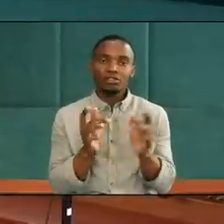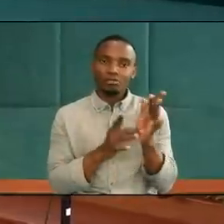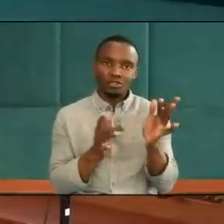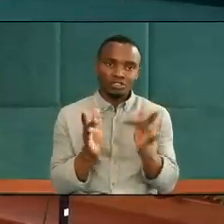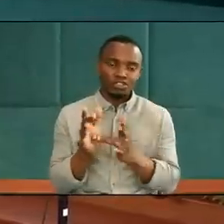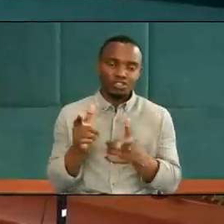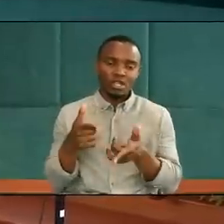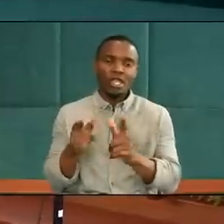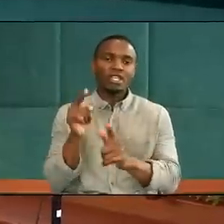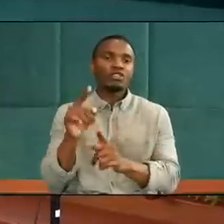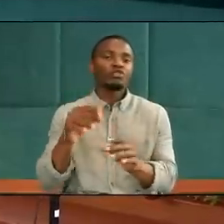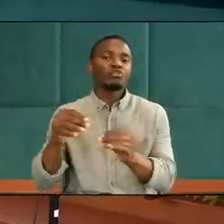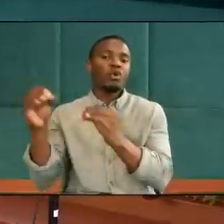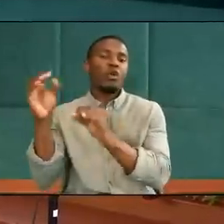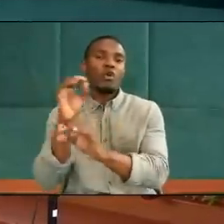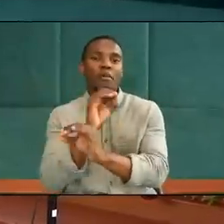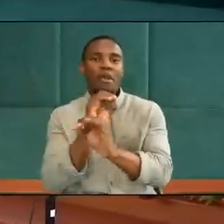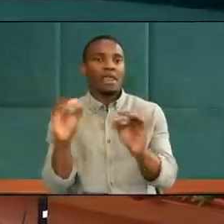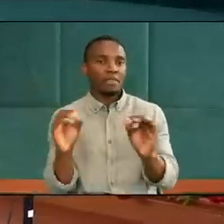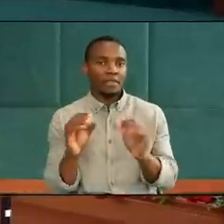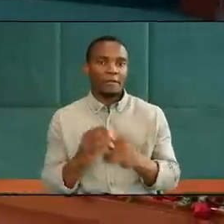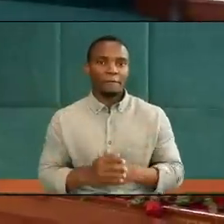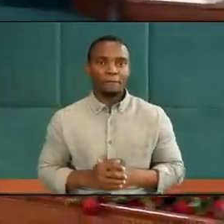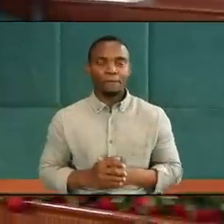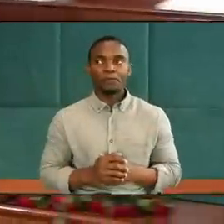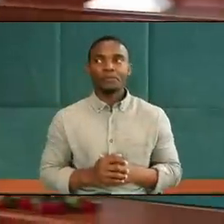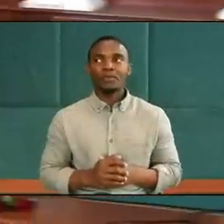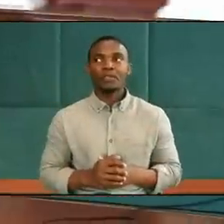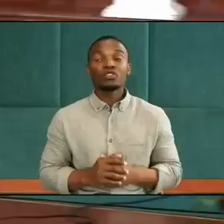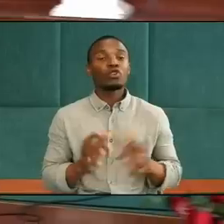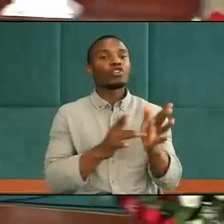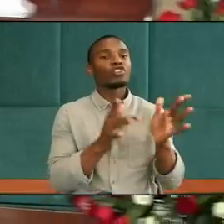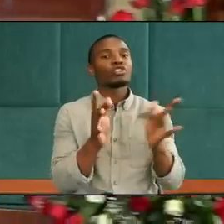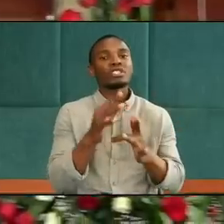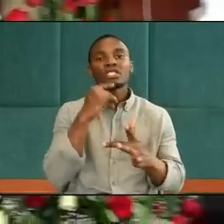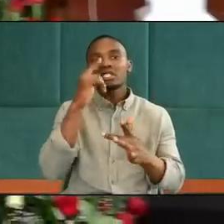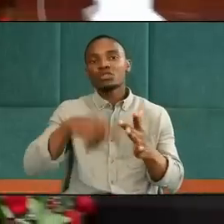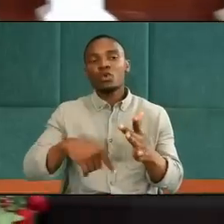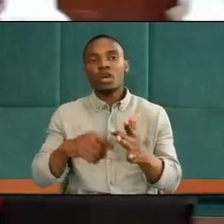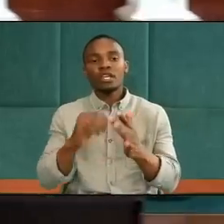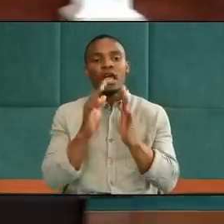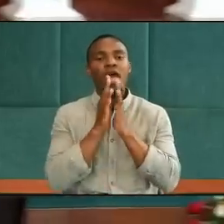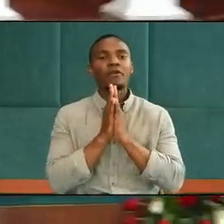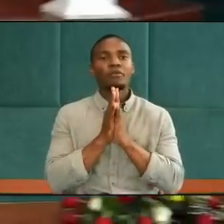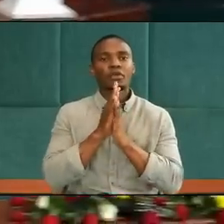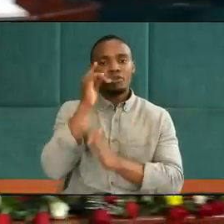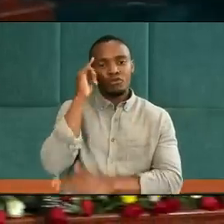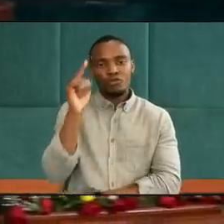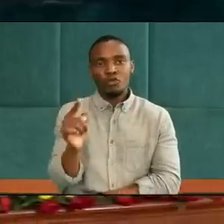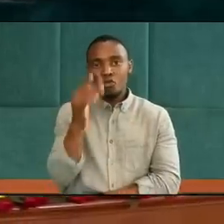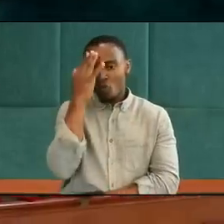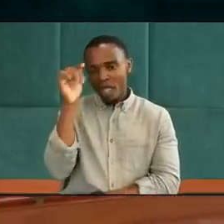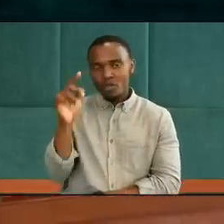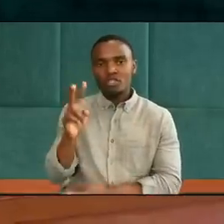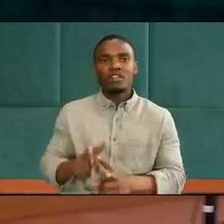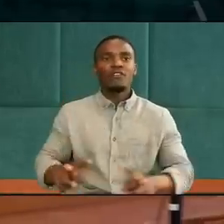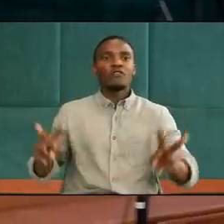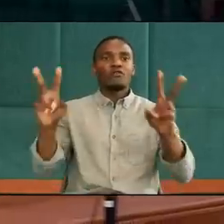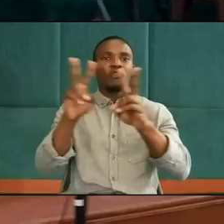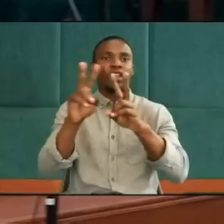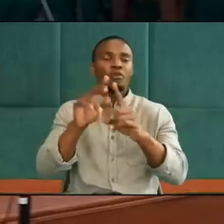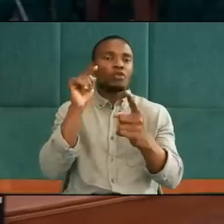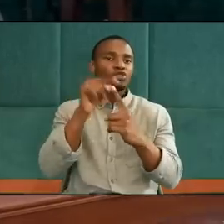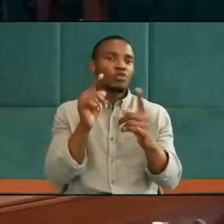letting you go. So he says, I'm going to pray for you, Peter, because you're valuable to me. Hey,